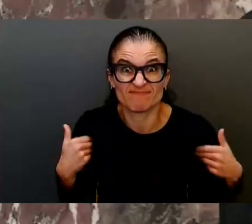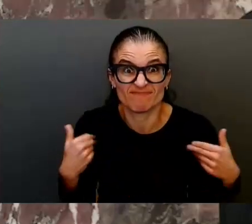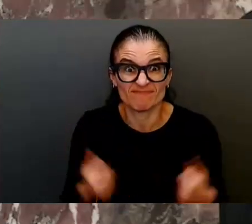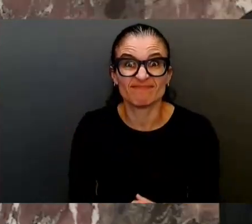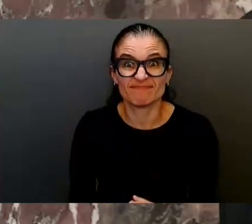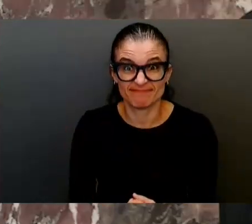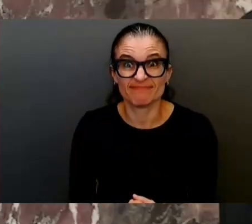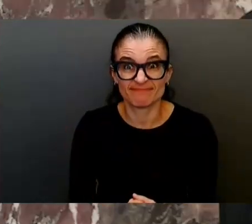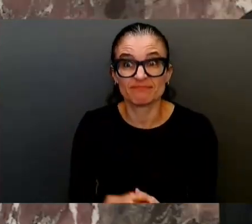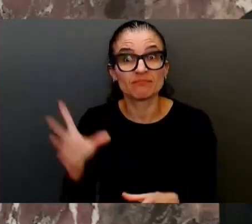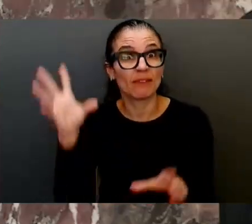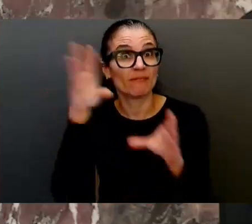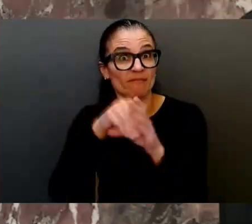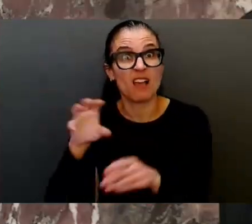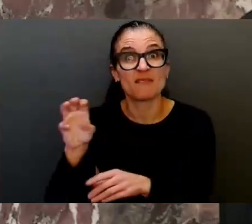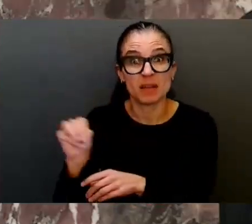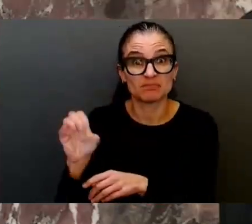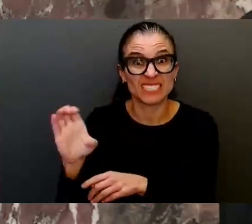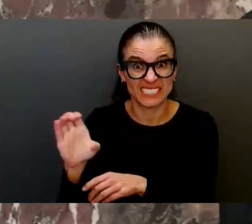he has failed young people?